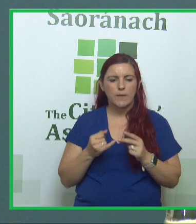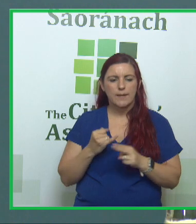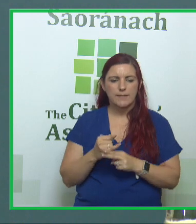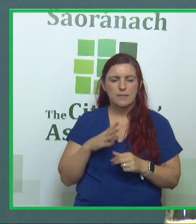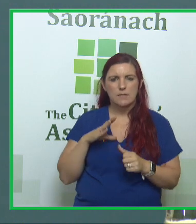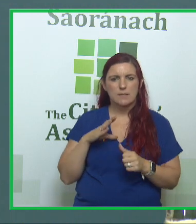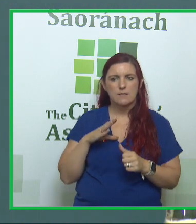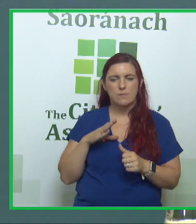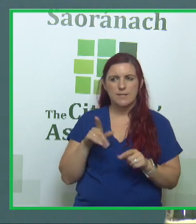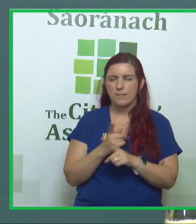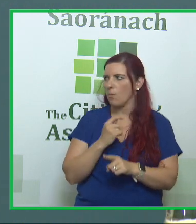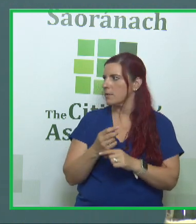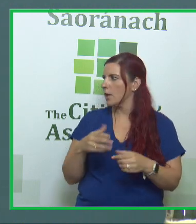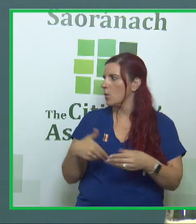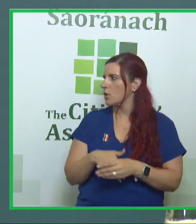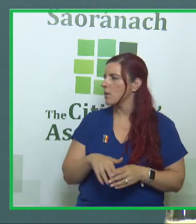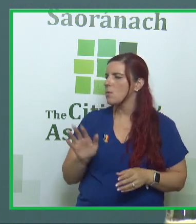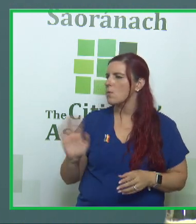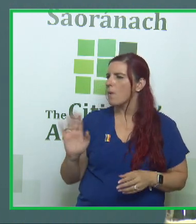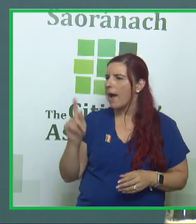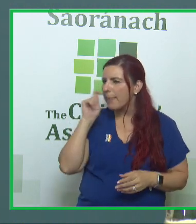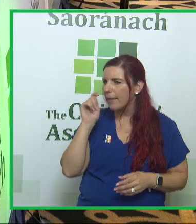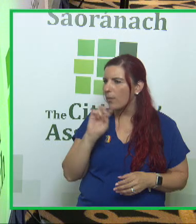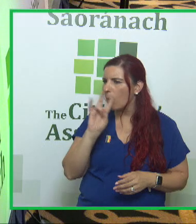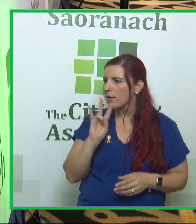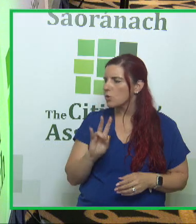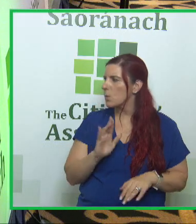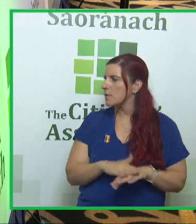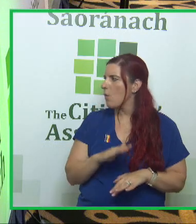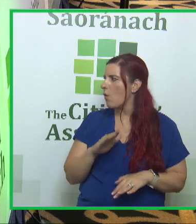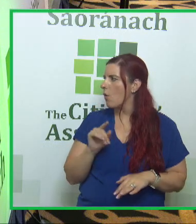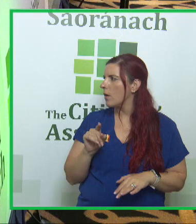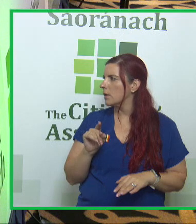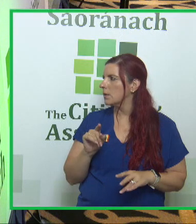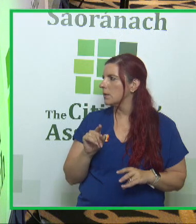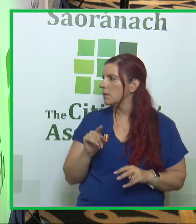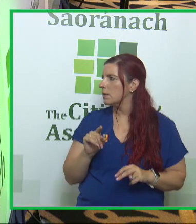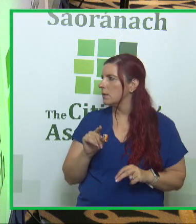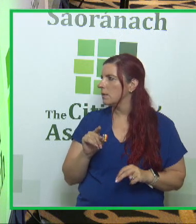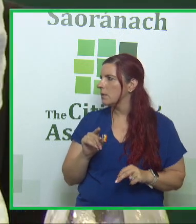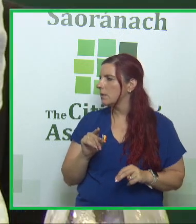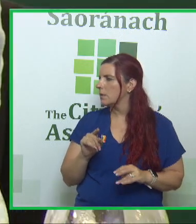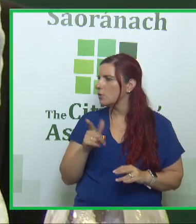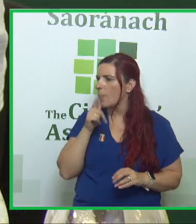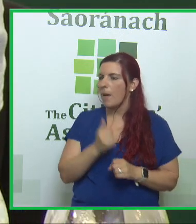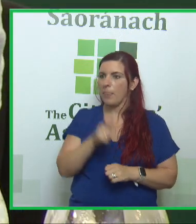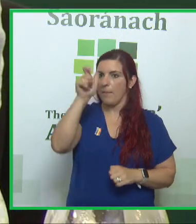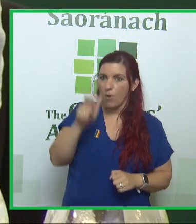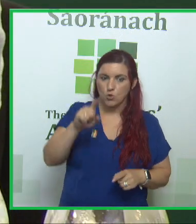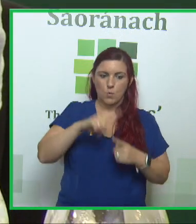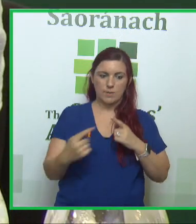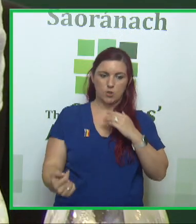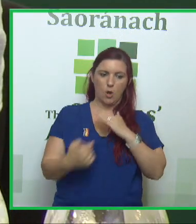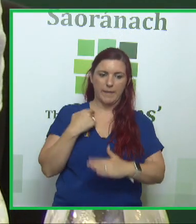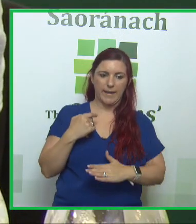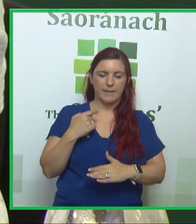include people. Yeah, sorry, Tony, just to be fair to the guys, and I asked Nikki as well, it was more safety of the person coming forward with services